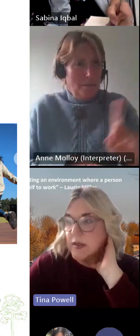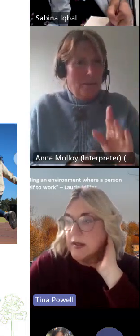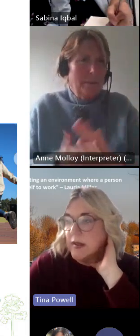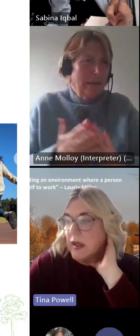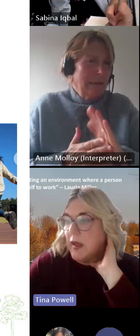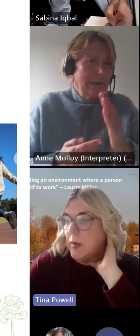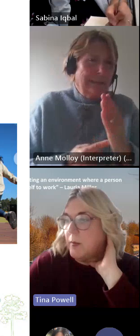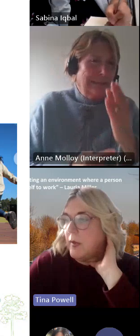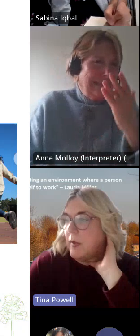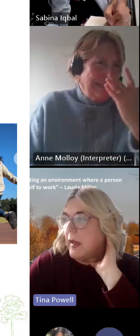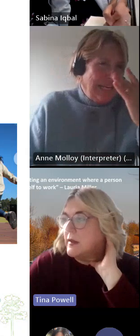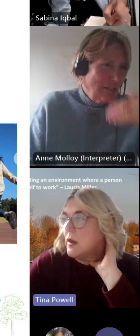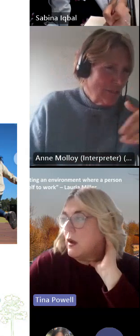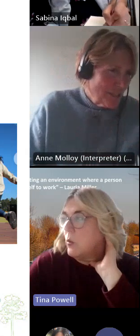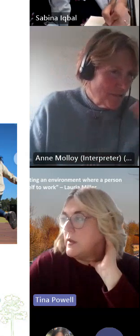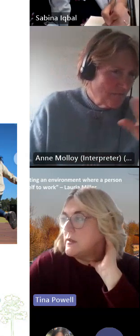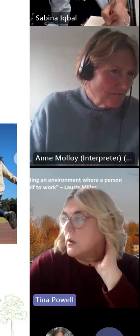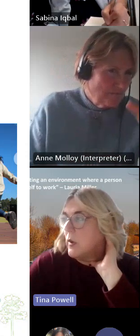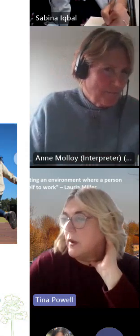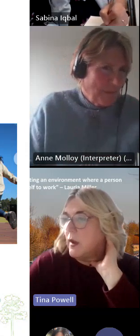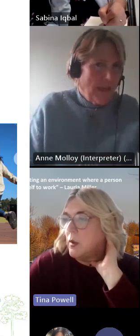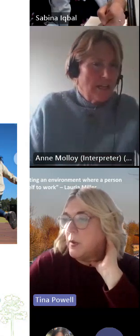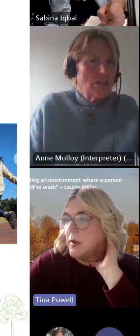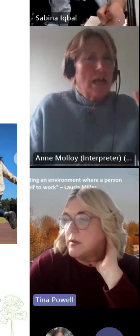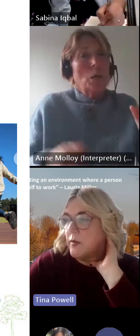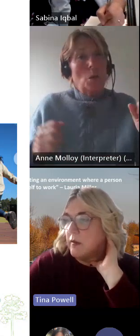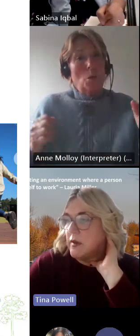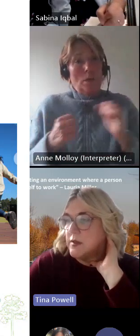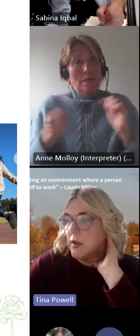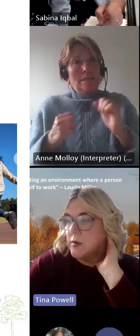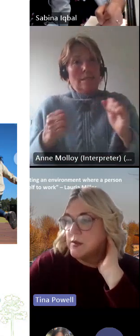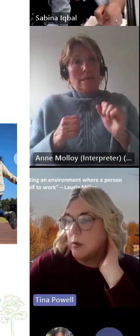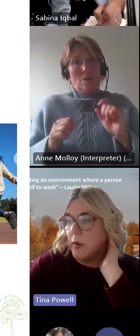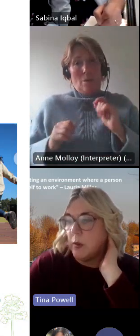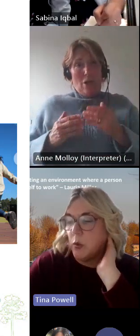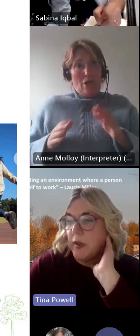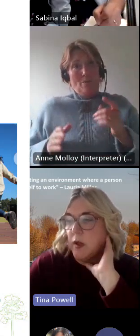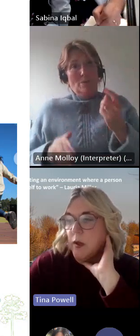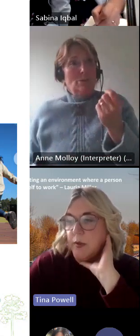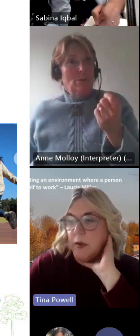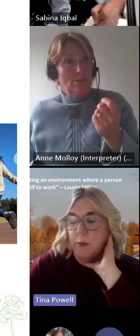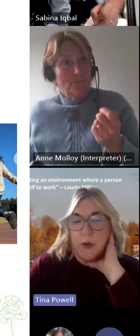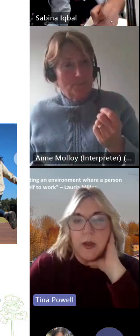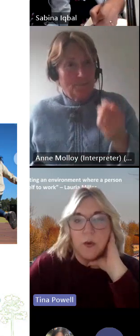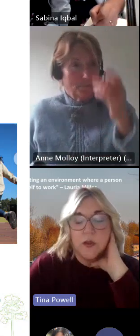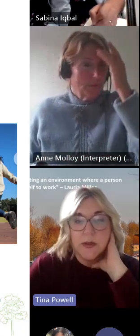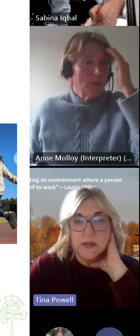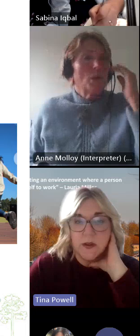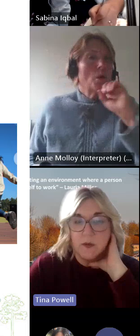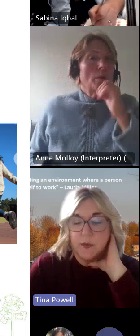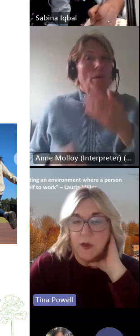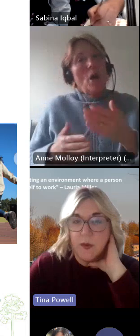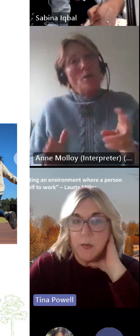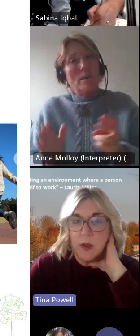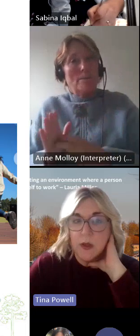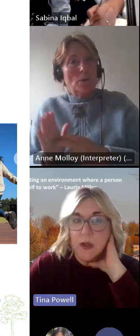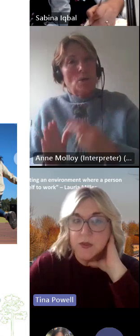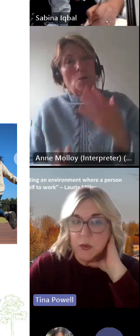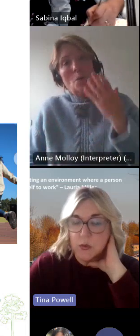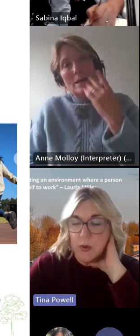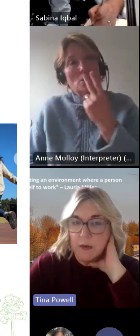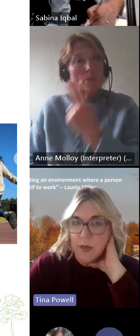teenagers. And our winter one opens very soon. So we will be booking on the 29th of